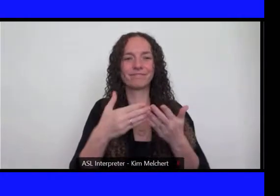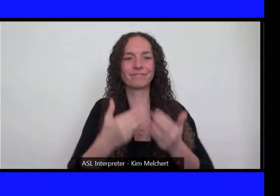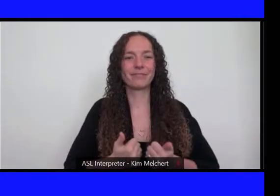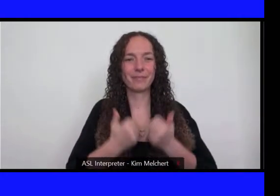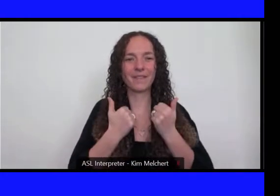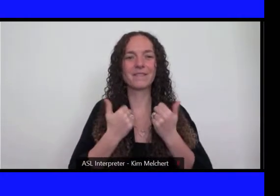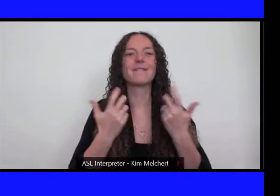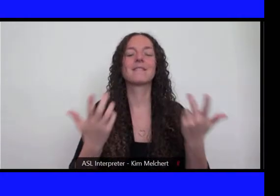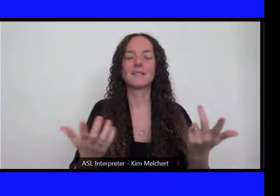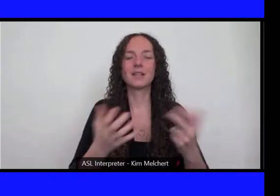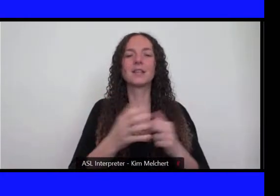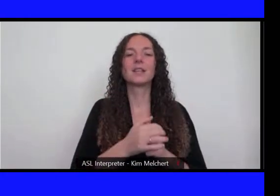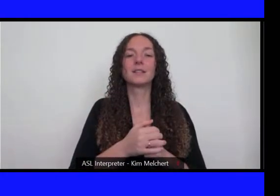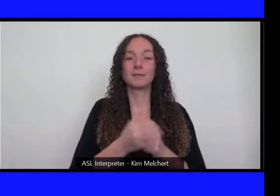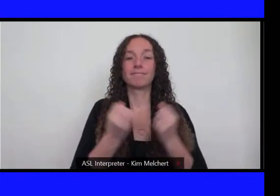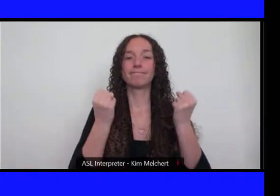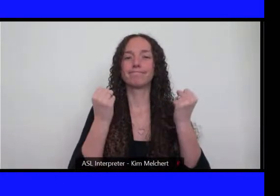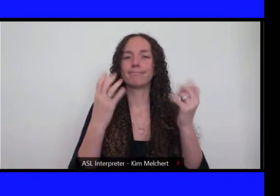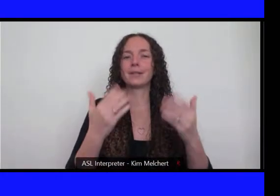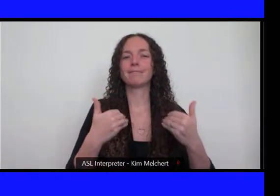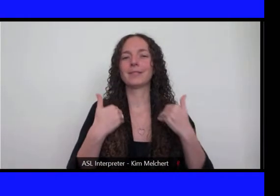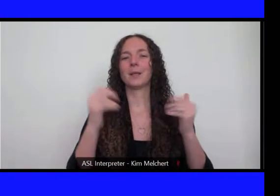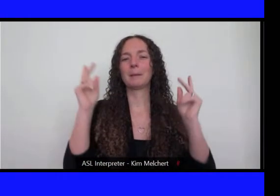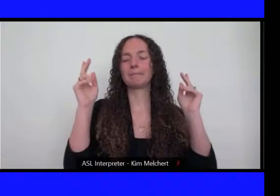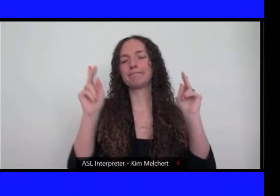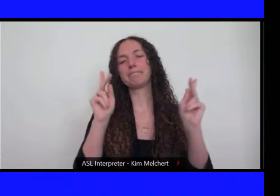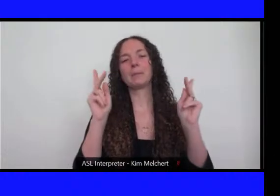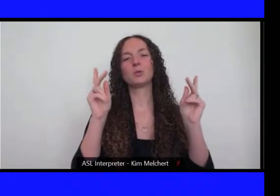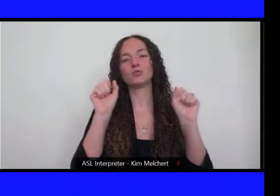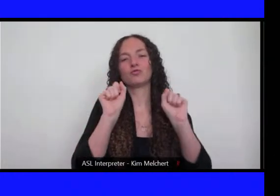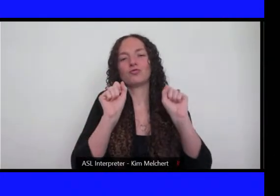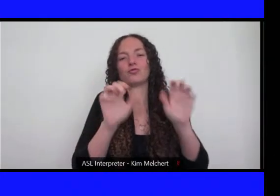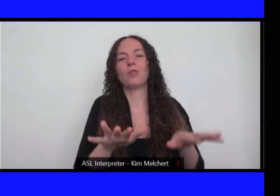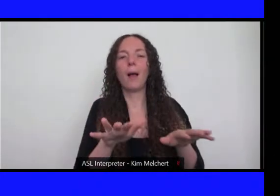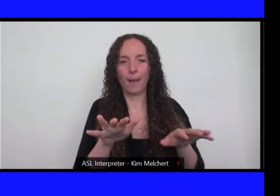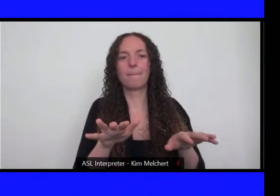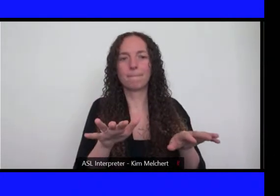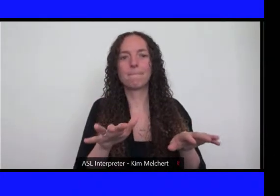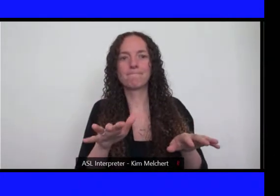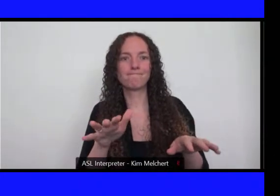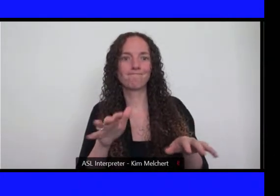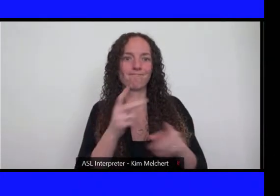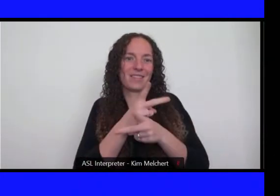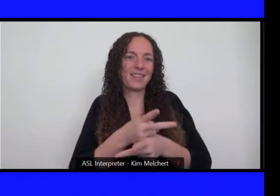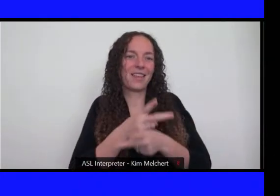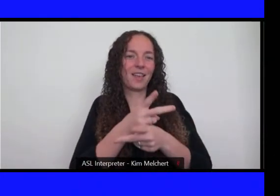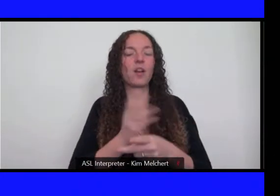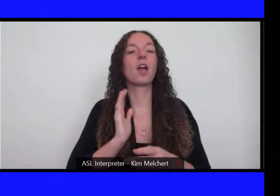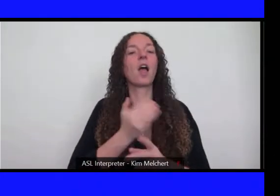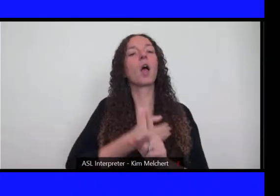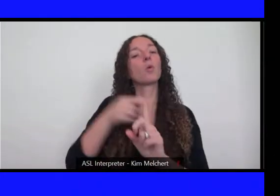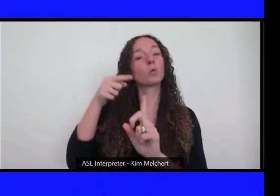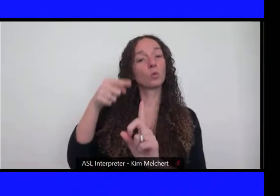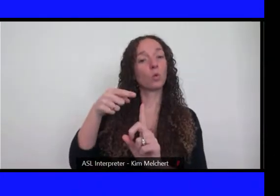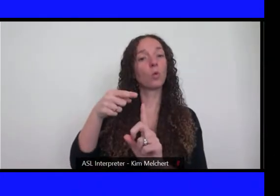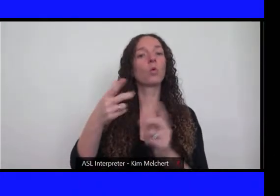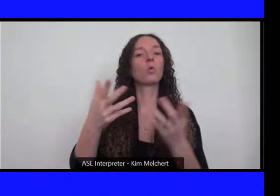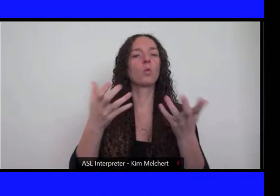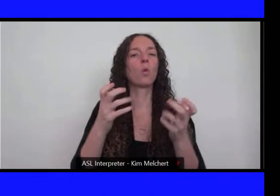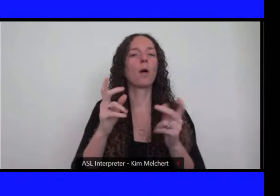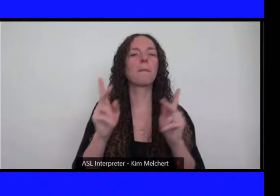Thank you, Sally. Any other questions from the other members, Jose or Dr. Morse? No? No,